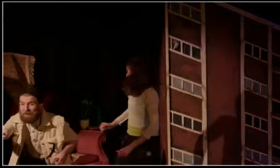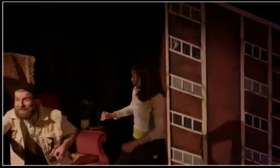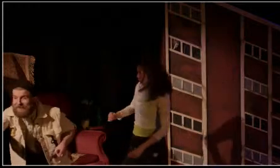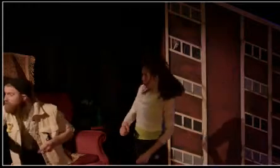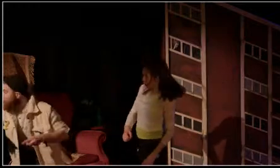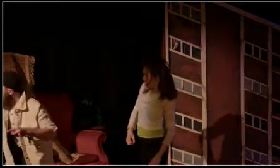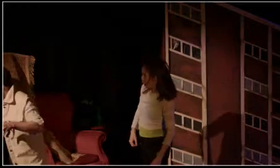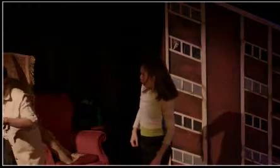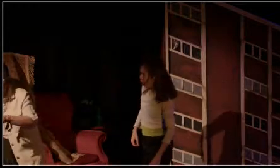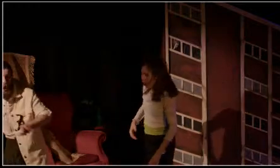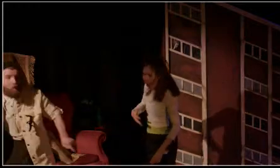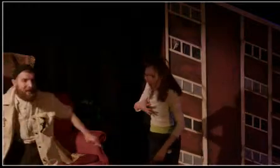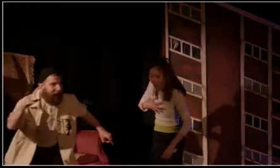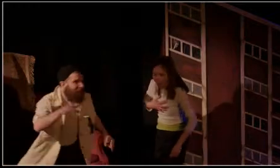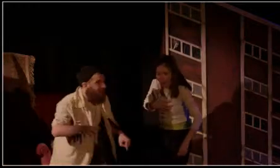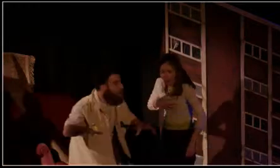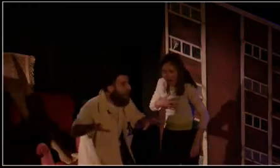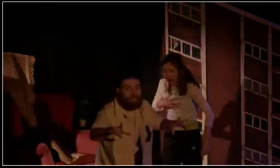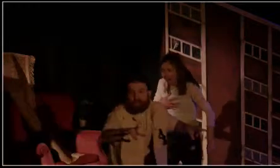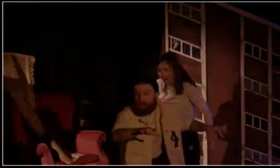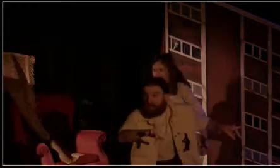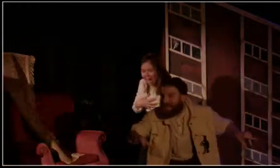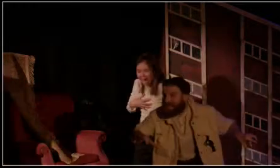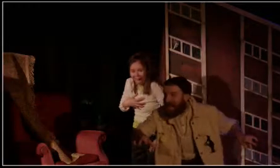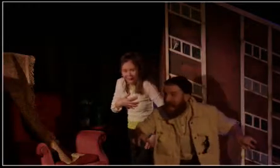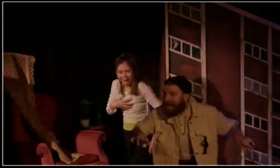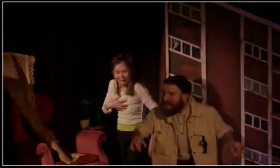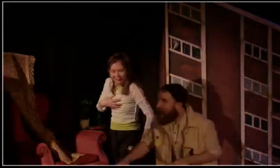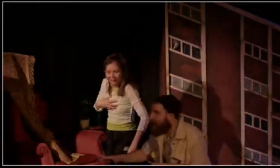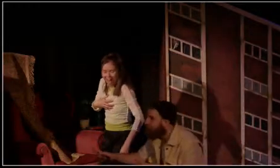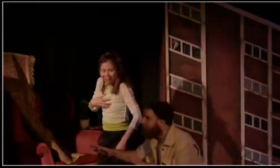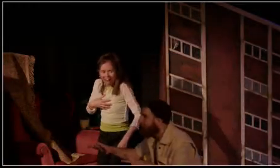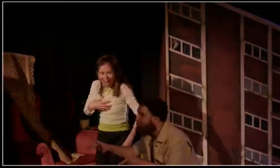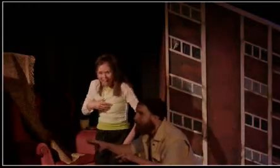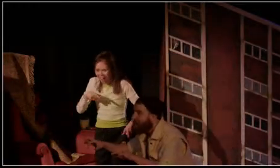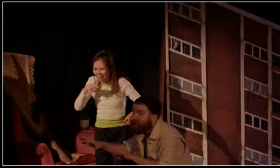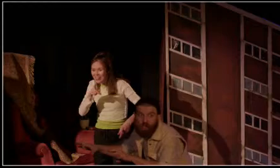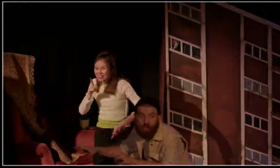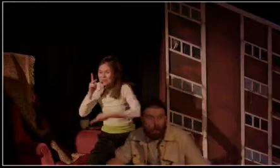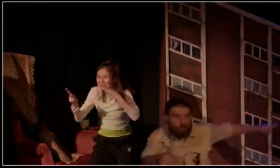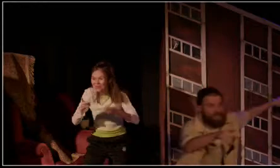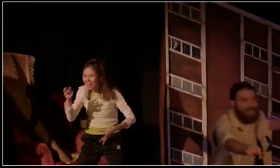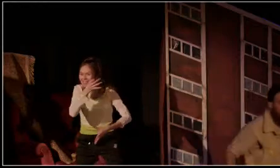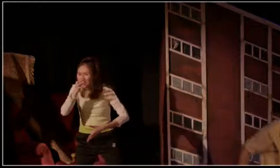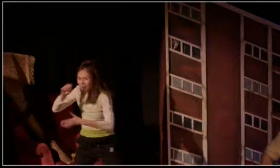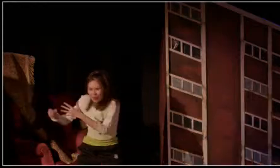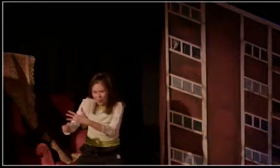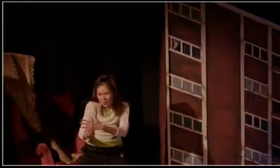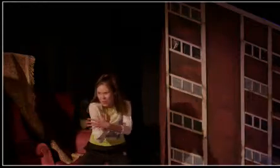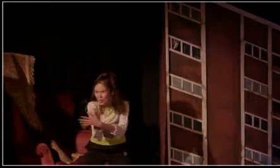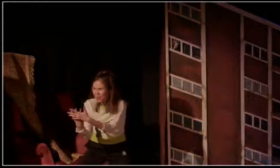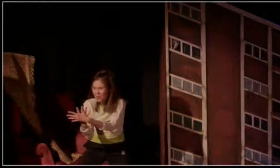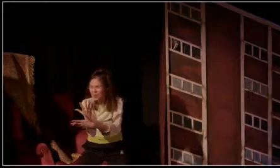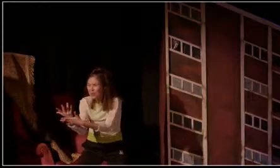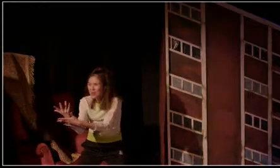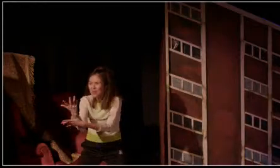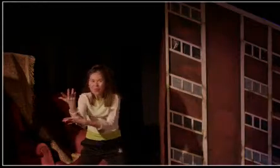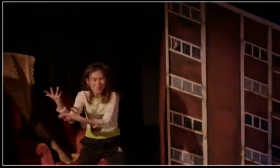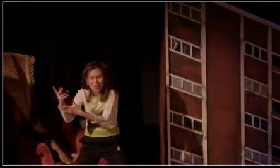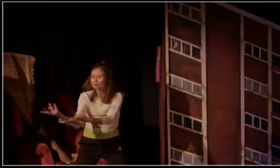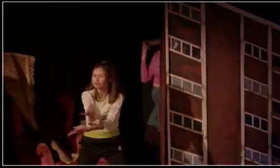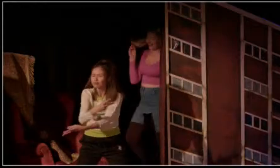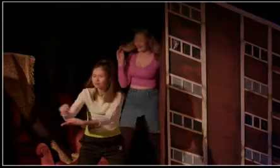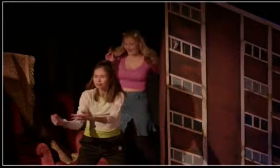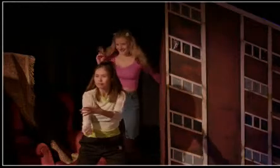When daffodils begin to grow, and lasses frolic in the hay, and everything begins to show, for seeding follows winter's grey,